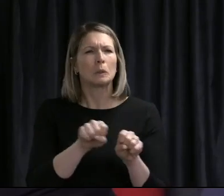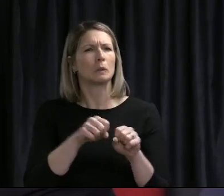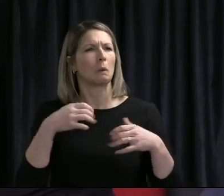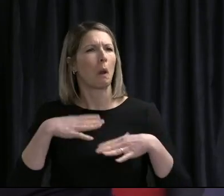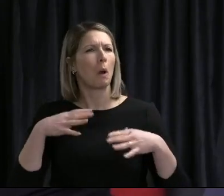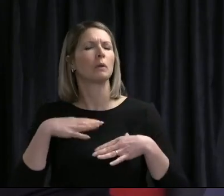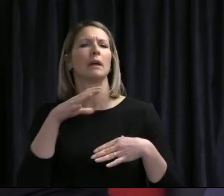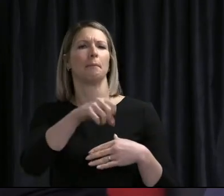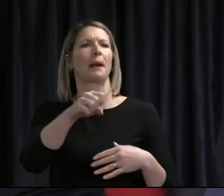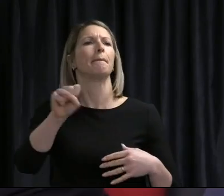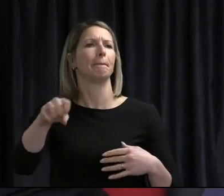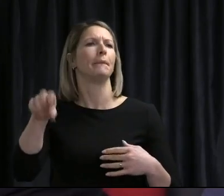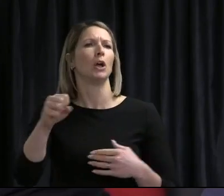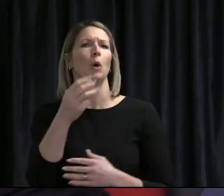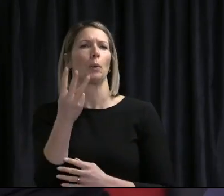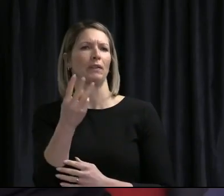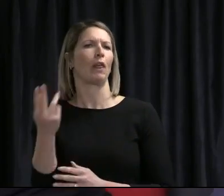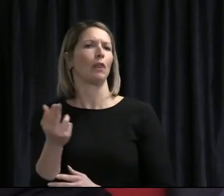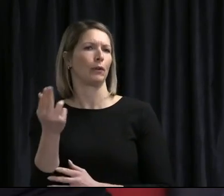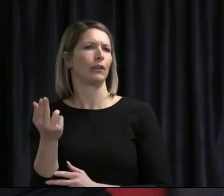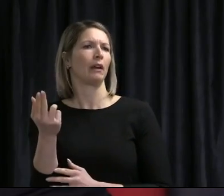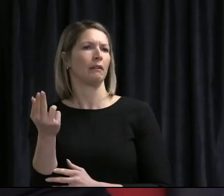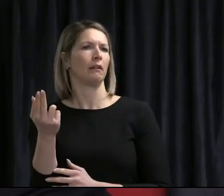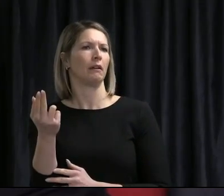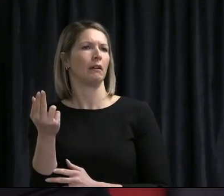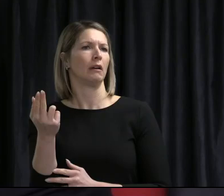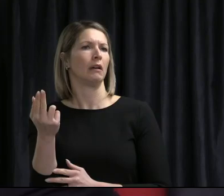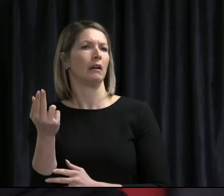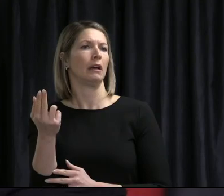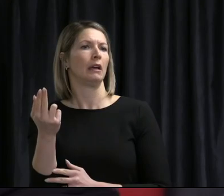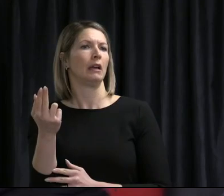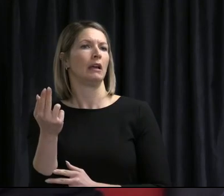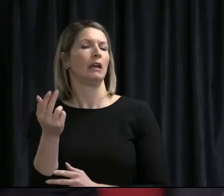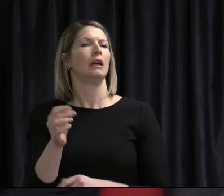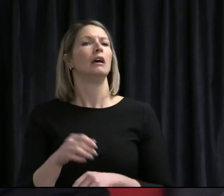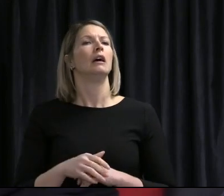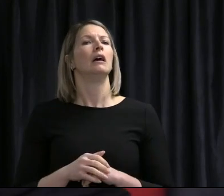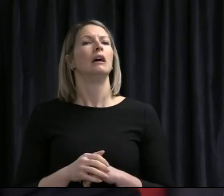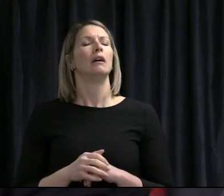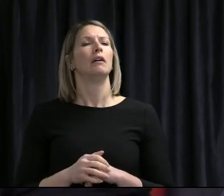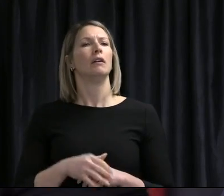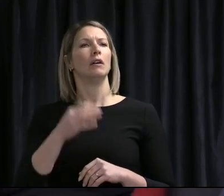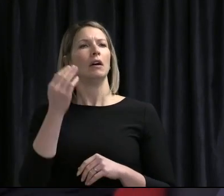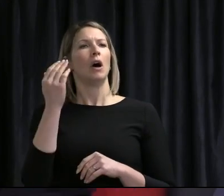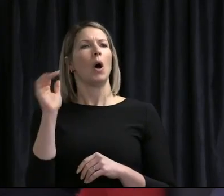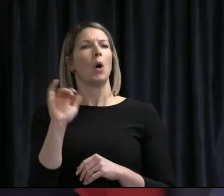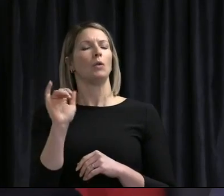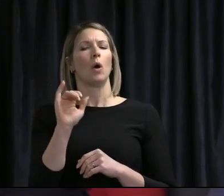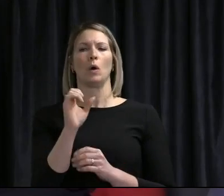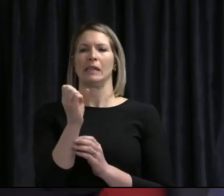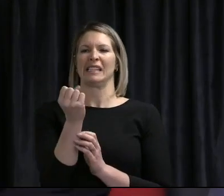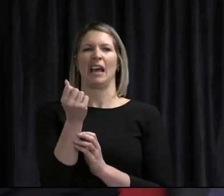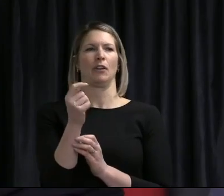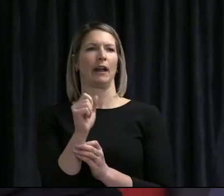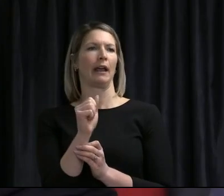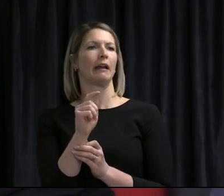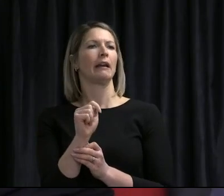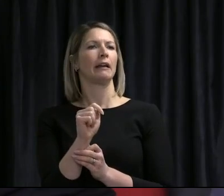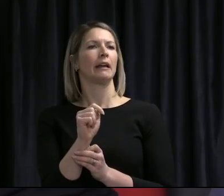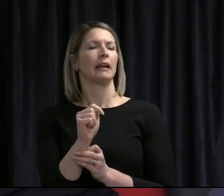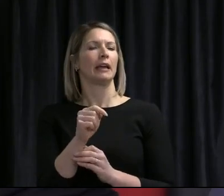school boards. As of 7 p.m. Saturday evening, direction has been provided for all